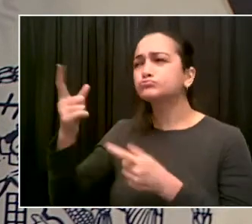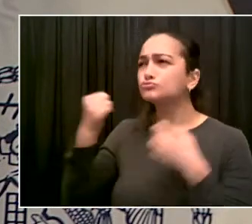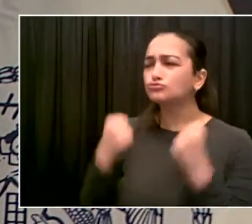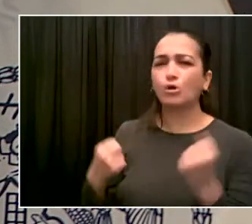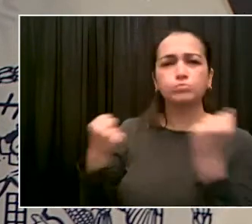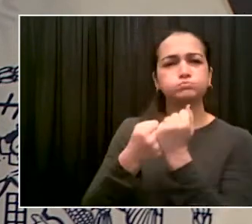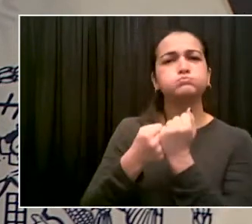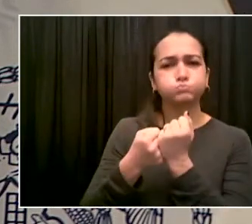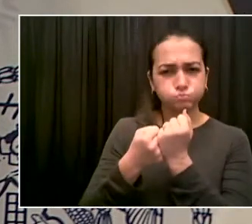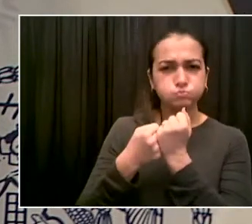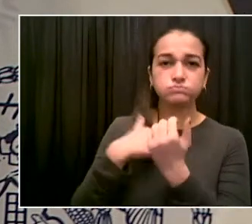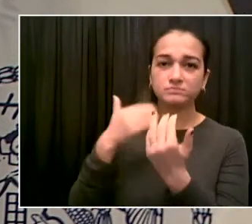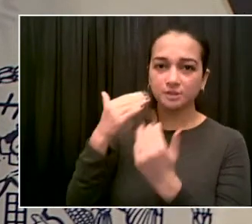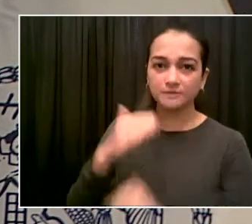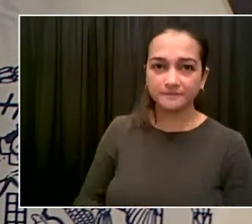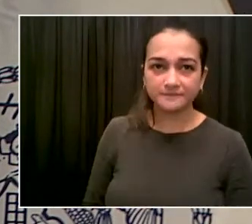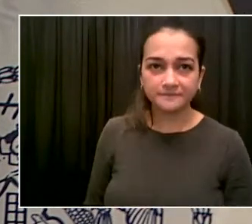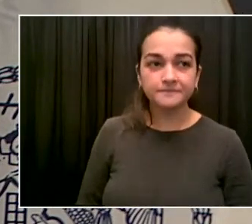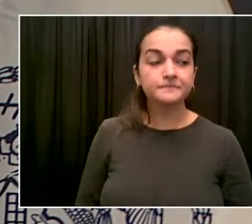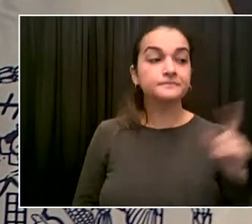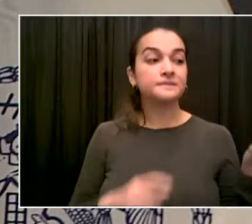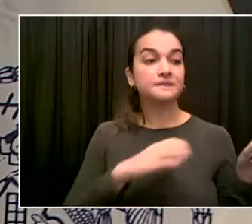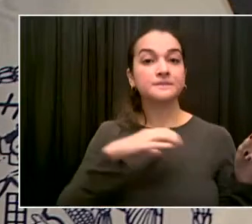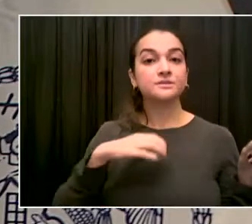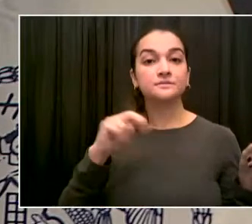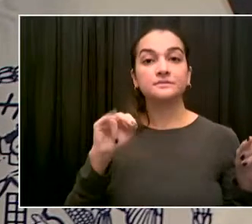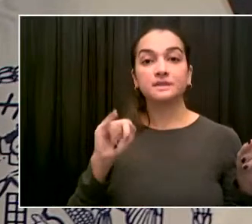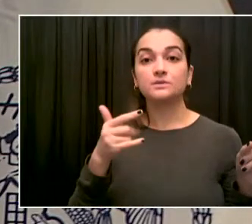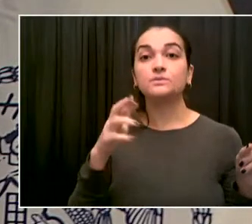of this city, do what's right for each other.